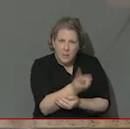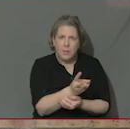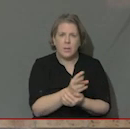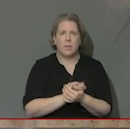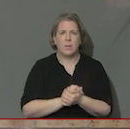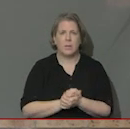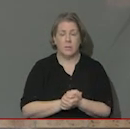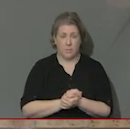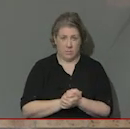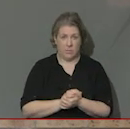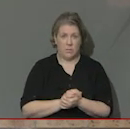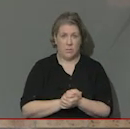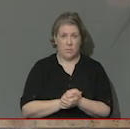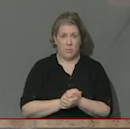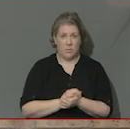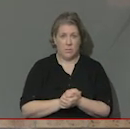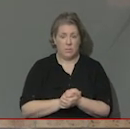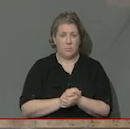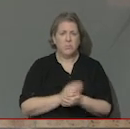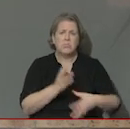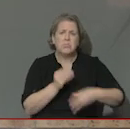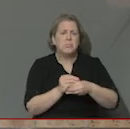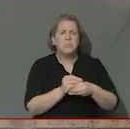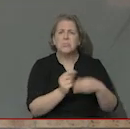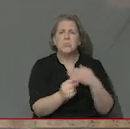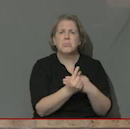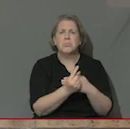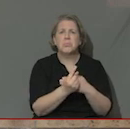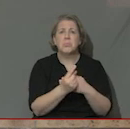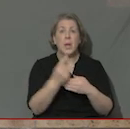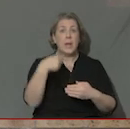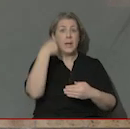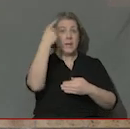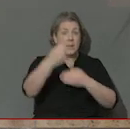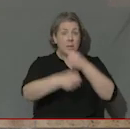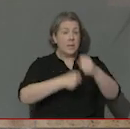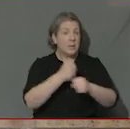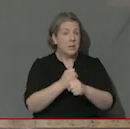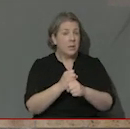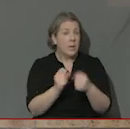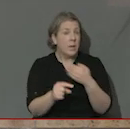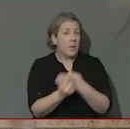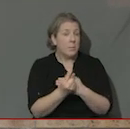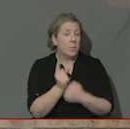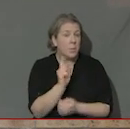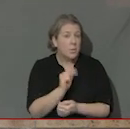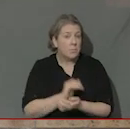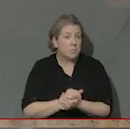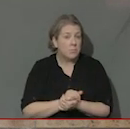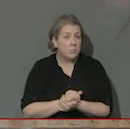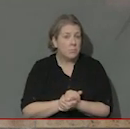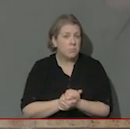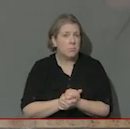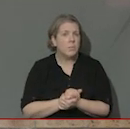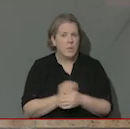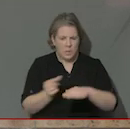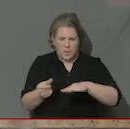right. And now they say, what will happen next year? Next year, they give us the